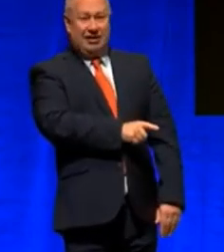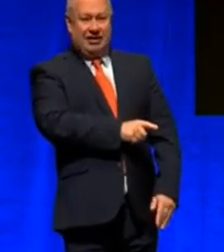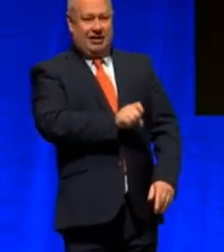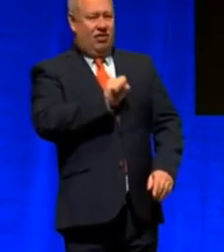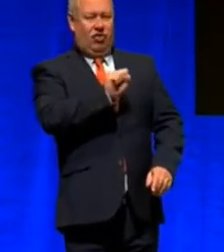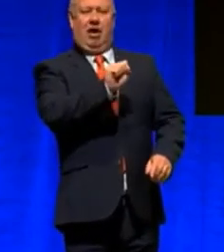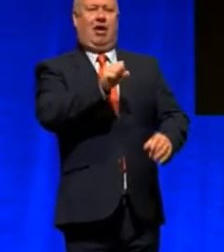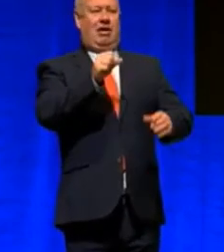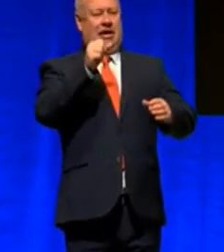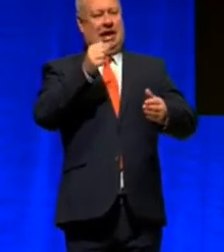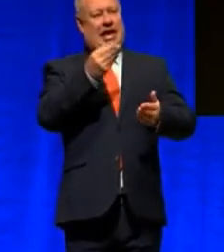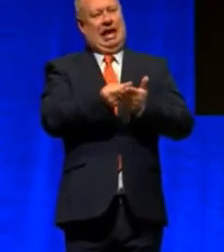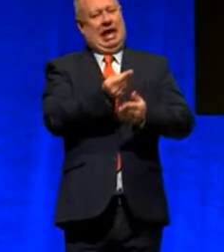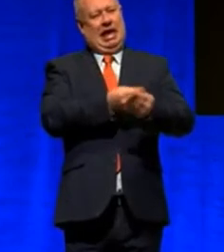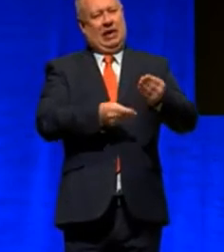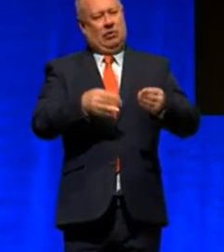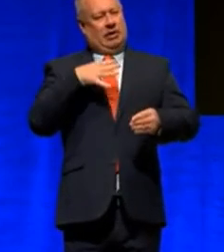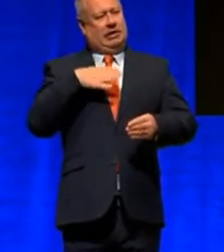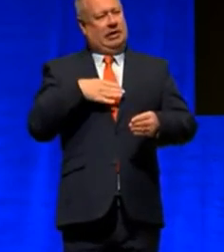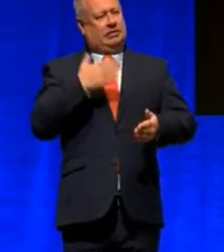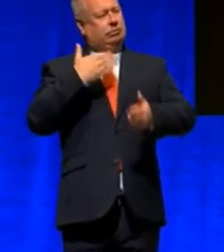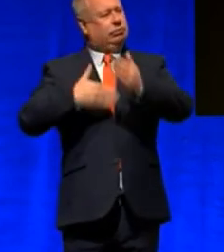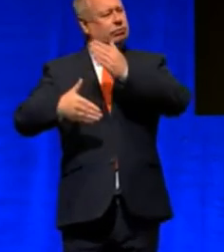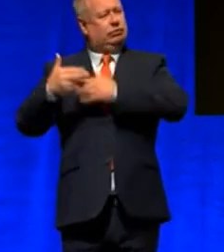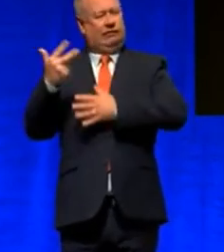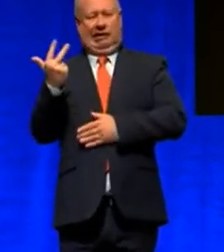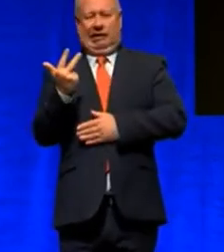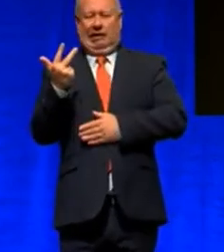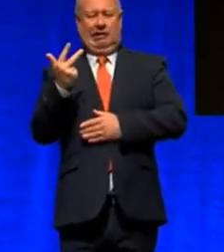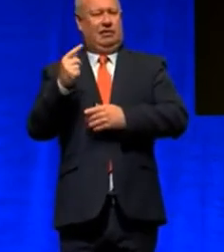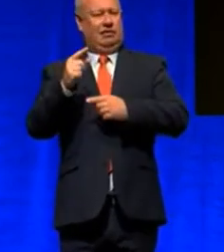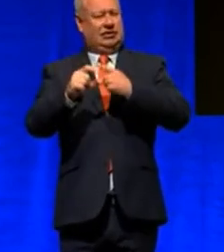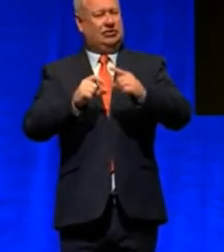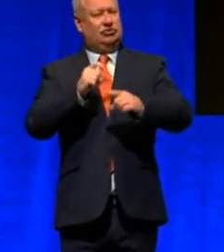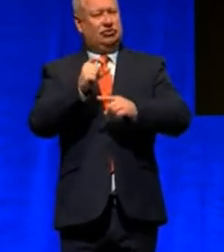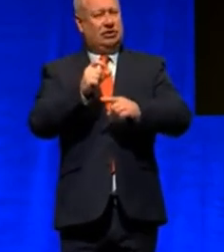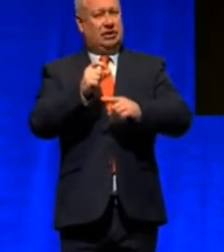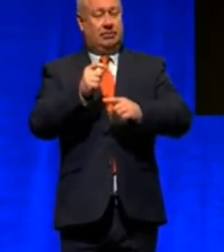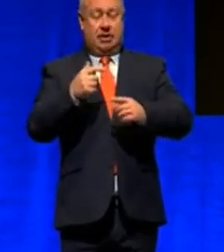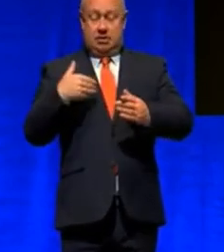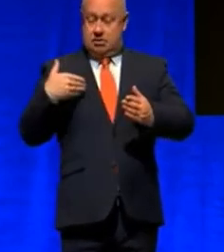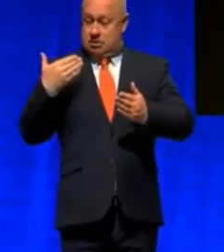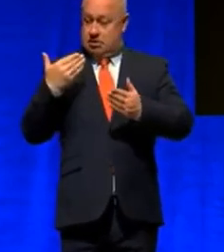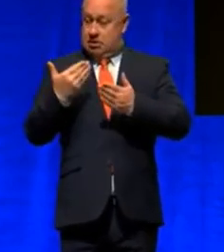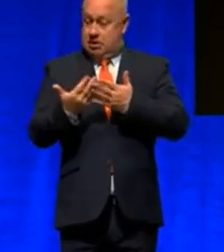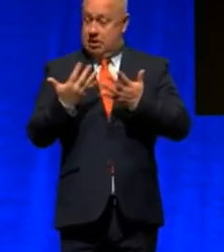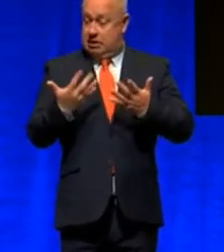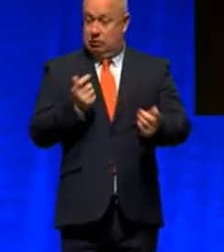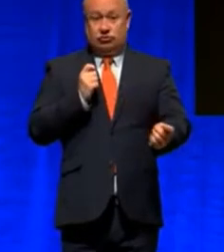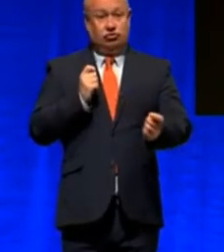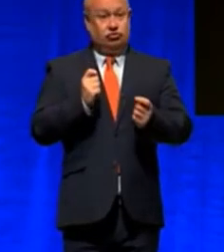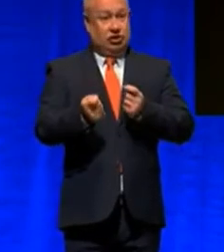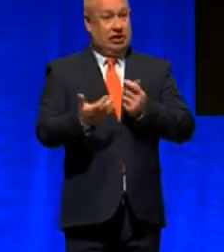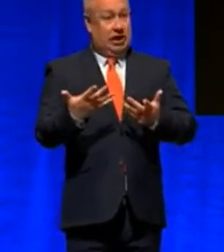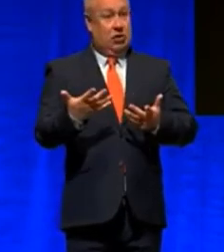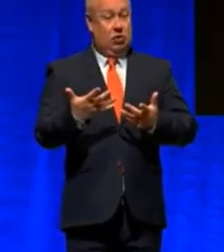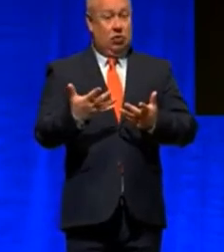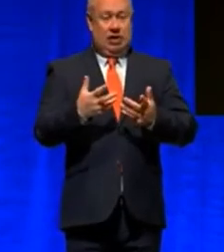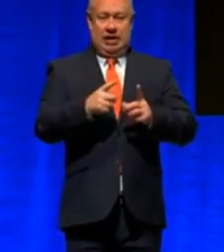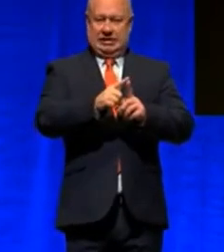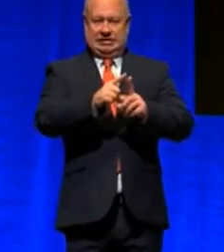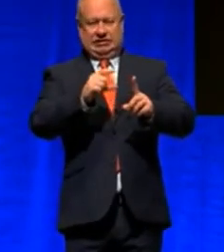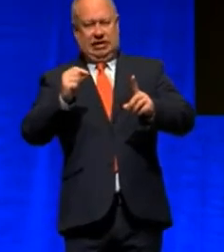economic needs of the time. But delegates, so much has changed. We now live in a fast-paced